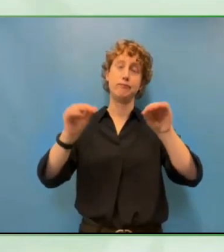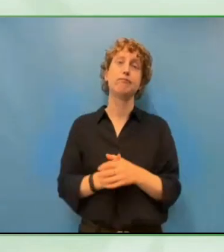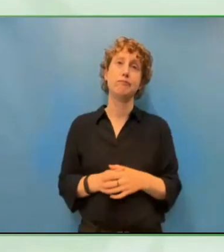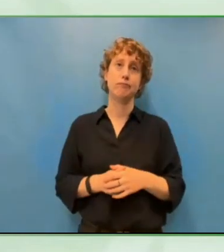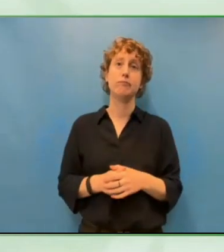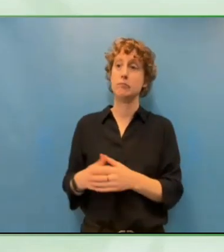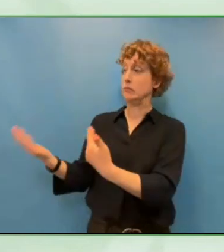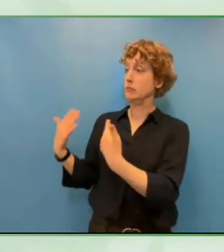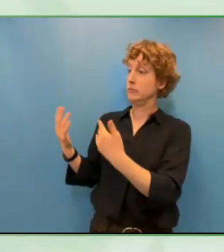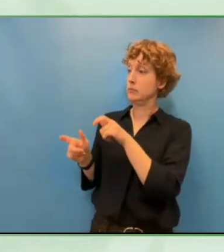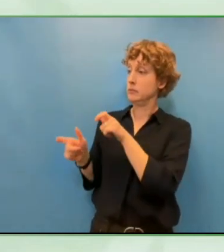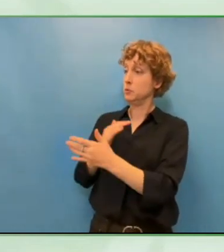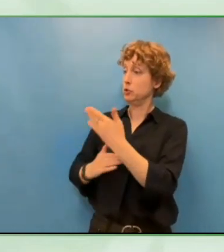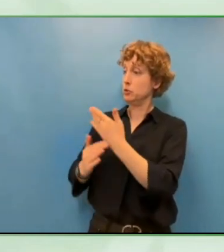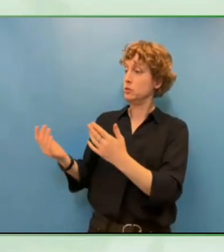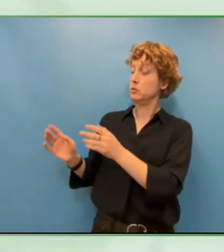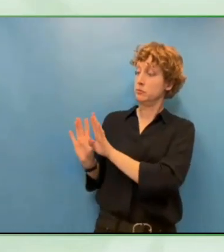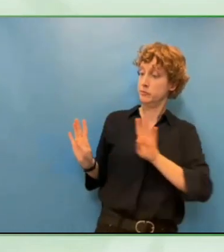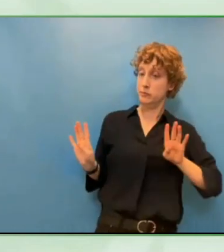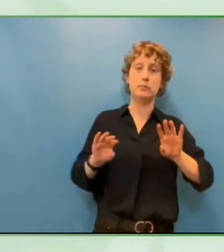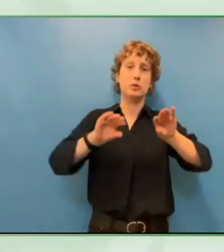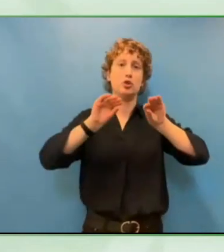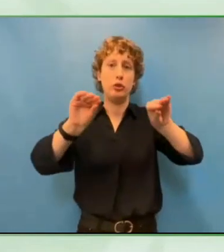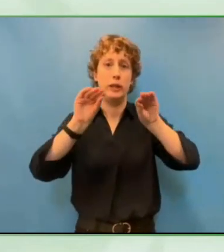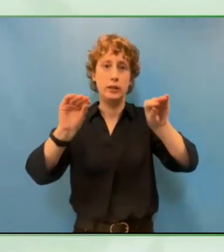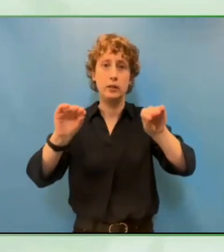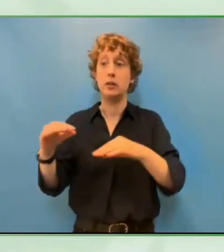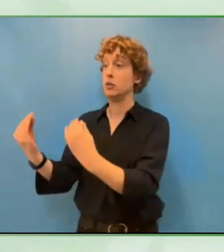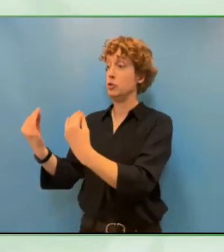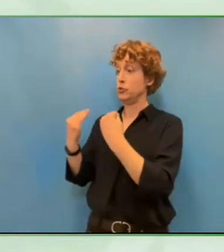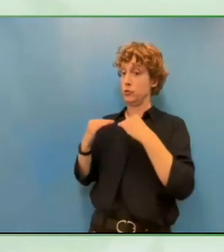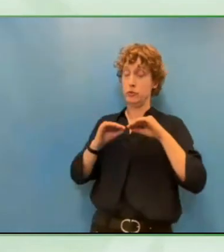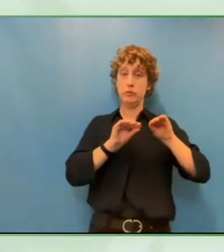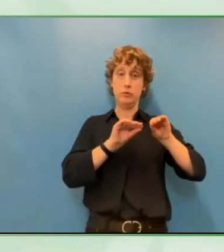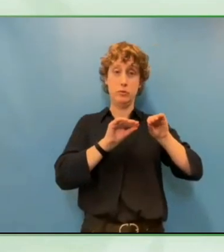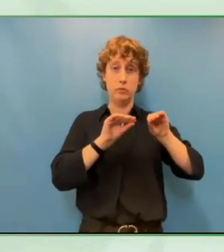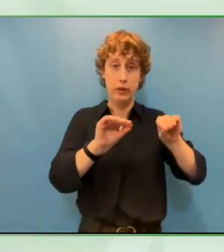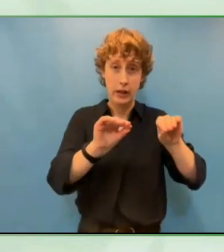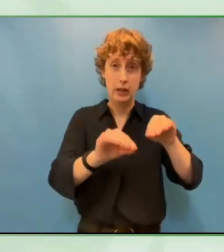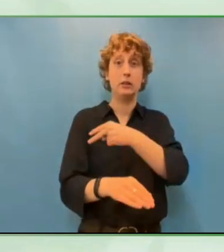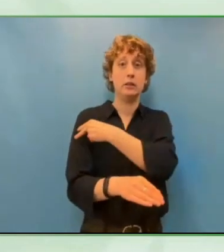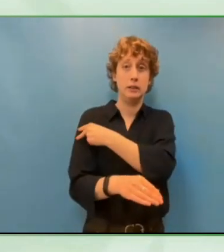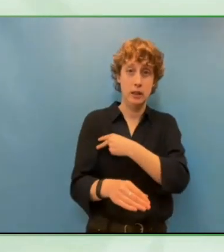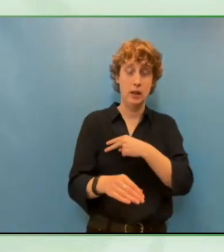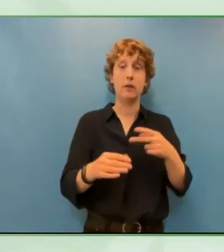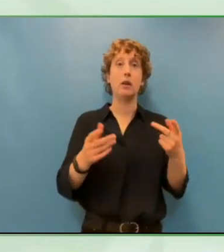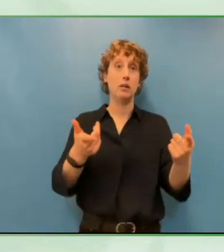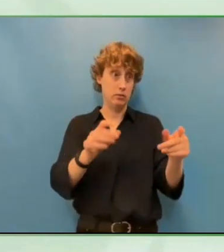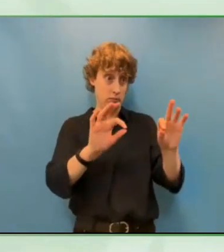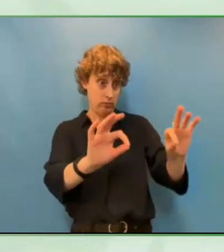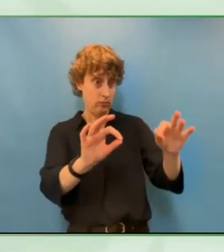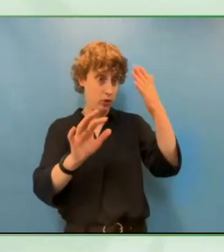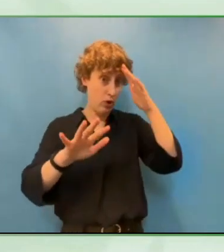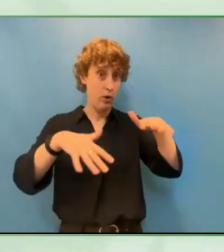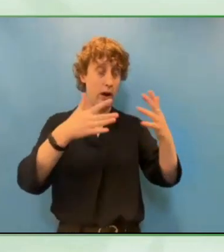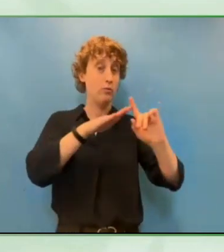disabilities, because they can train your staff in making sure that an evacuation is being done in the right way, and